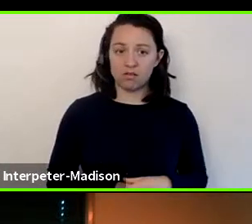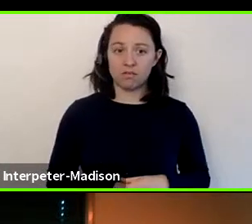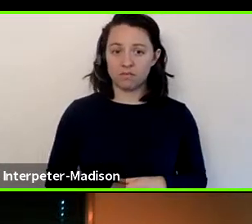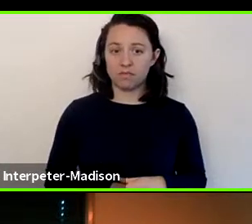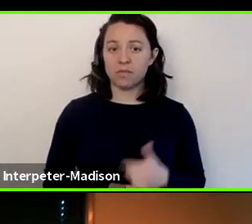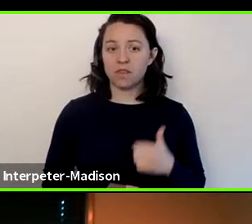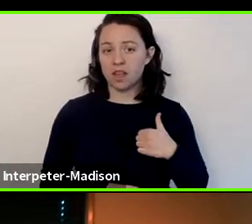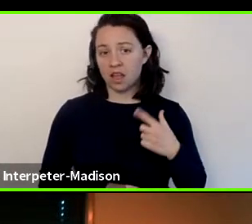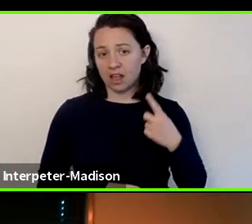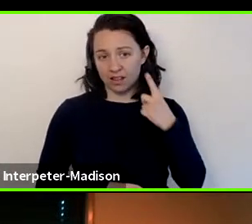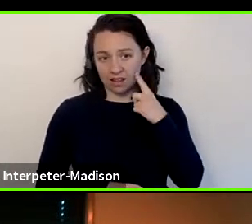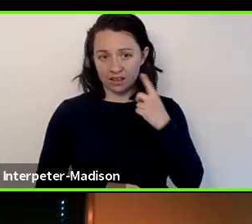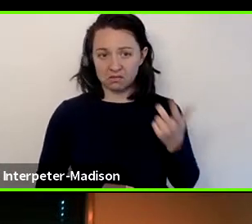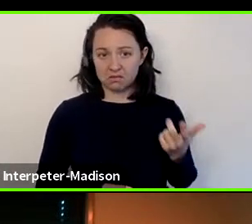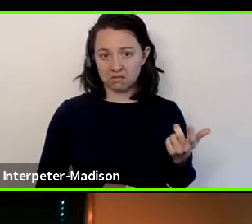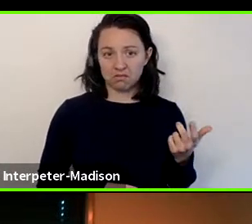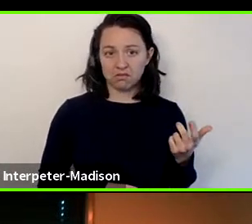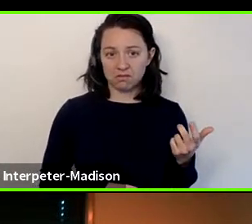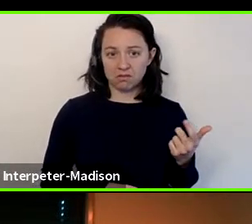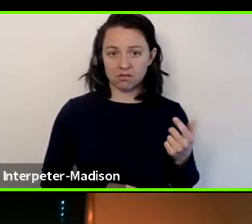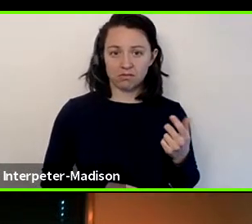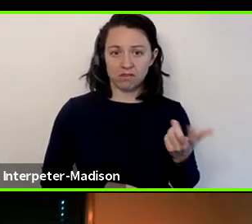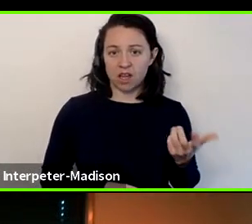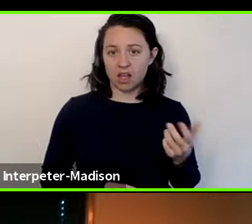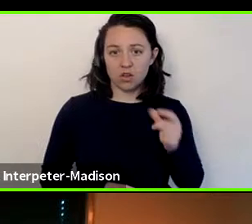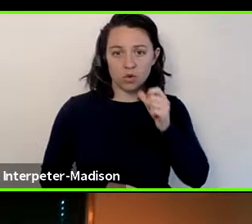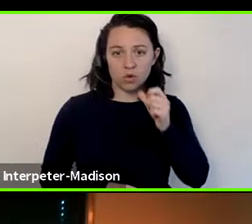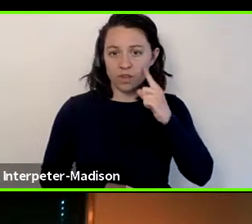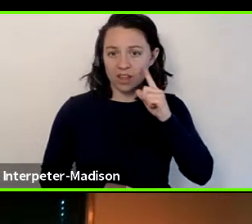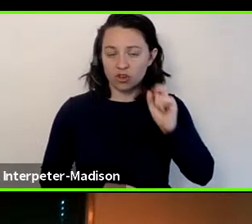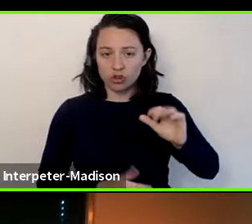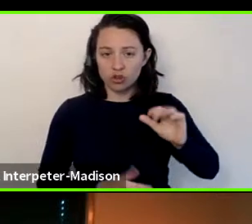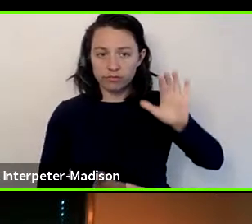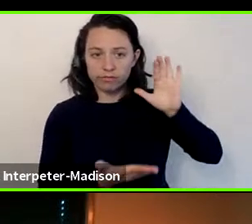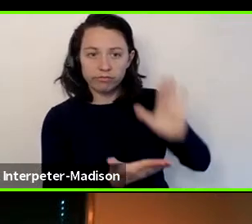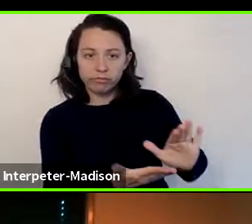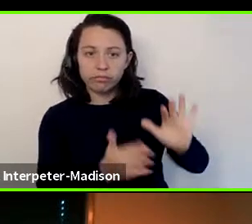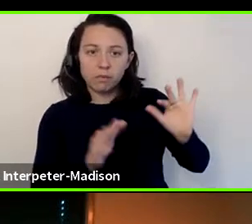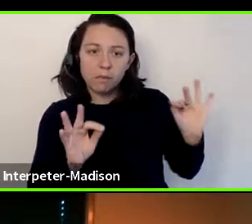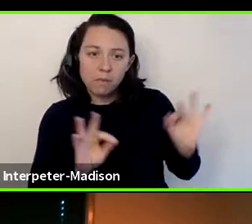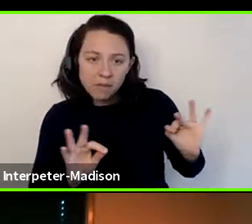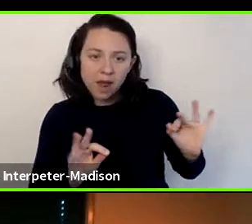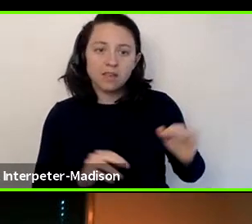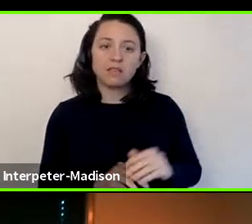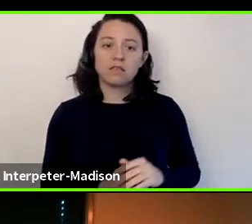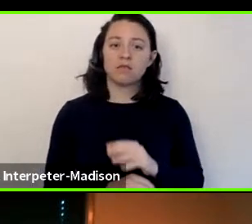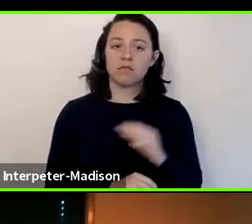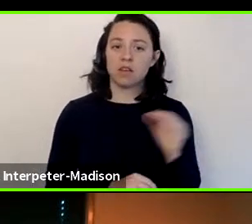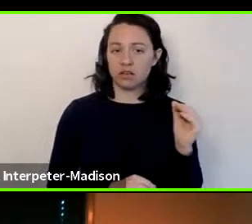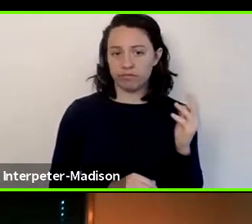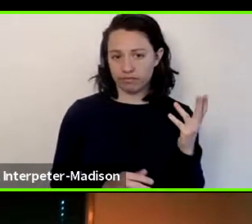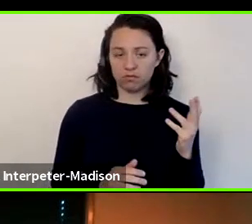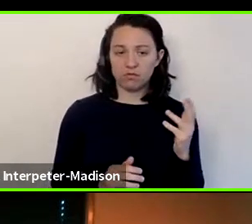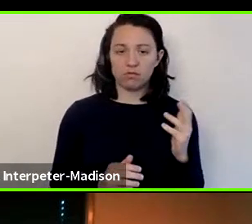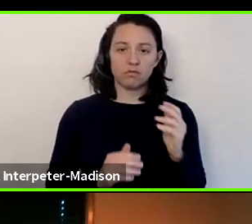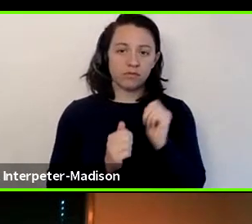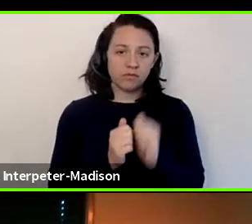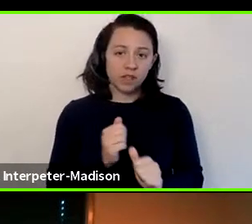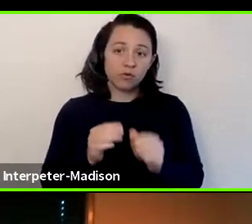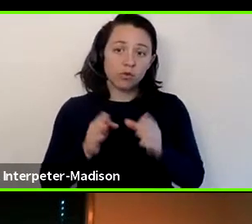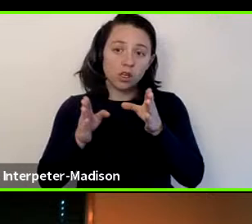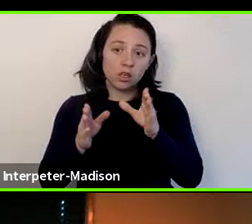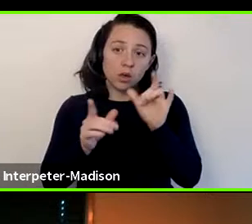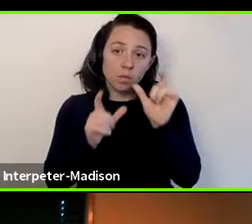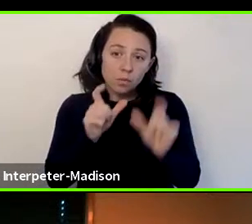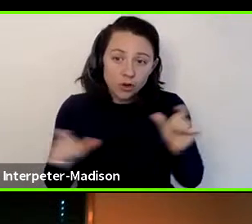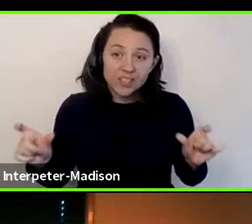it, and know that we're all sort of in this together. Every person who gets vaccinated is sort of one more